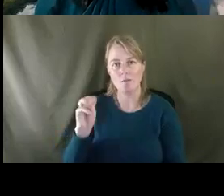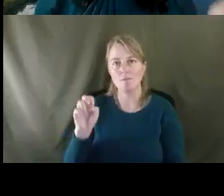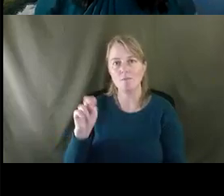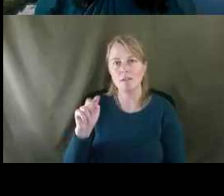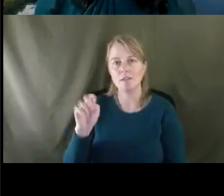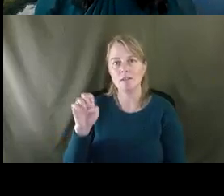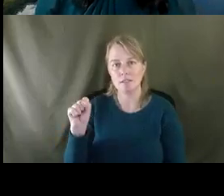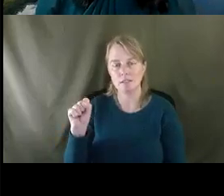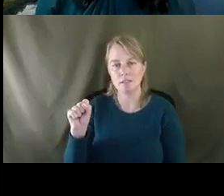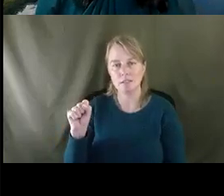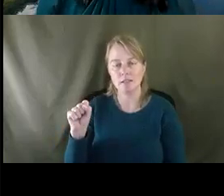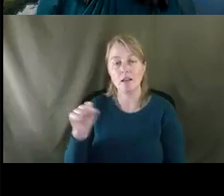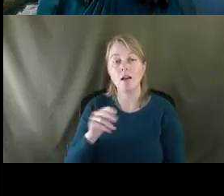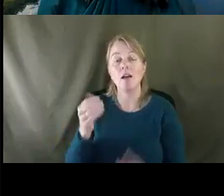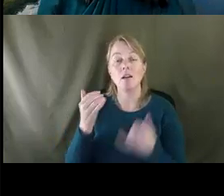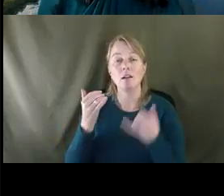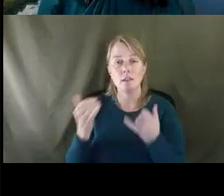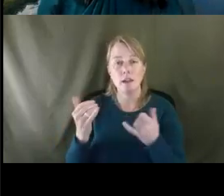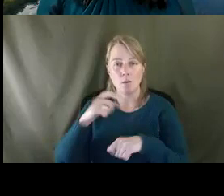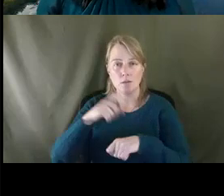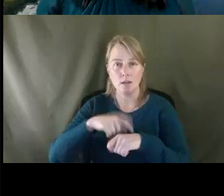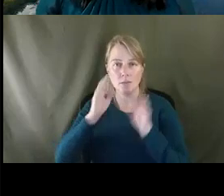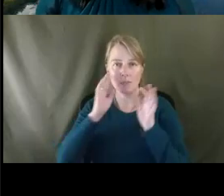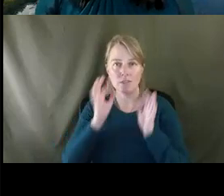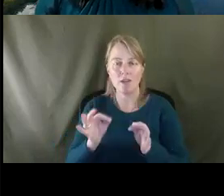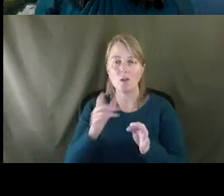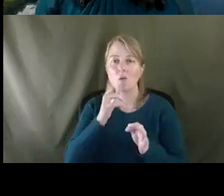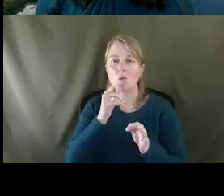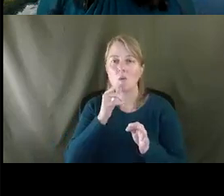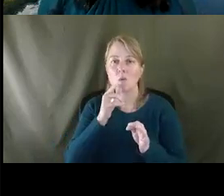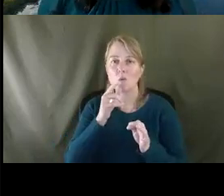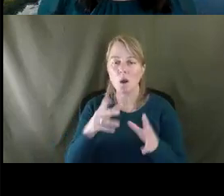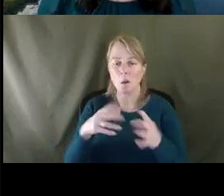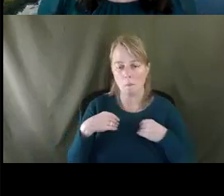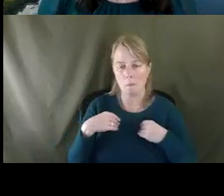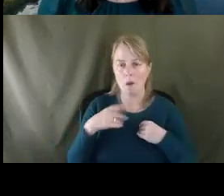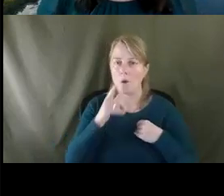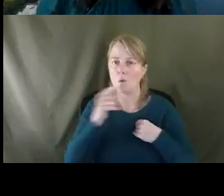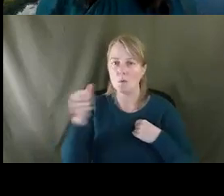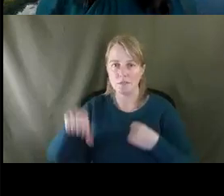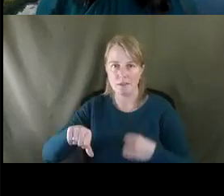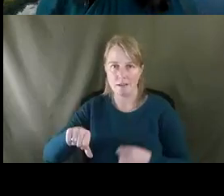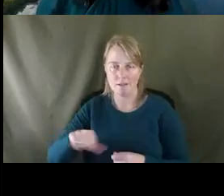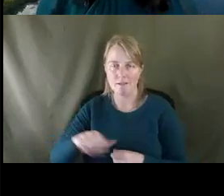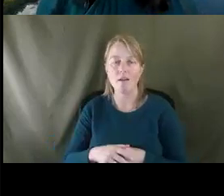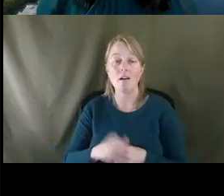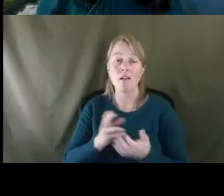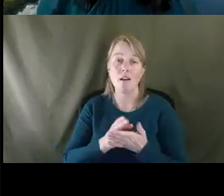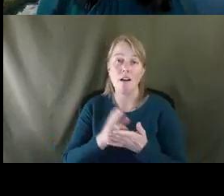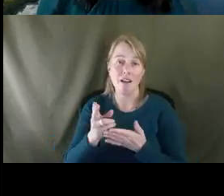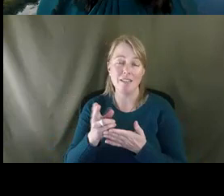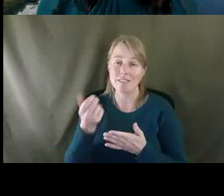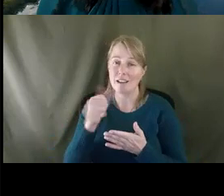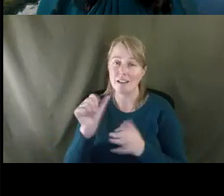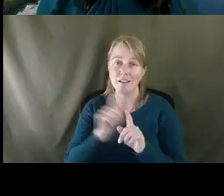your previous step, and now it'll be time to decide who will you allow in and who are you going to deny. To be honest, in any